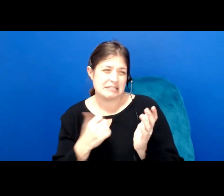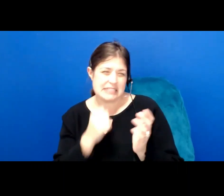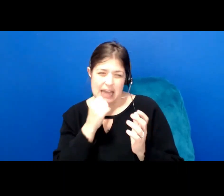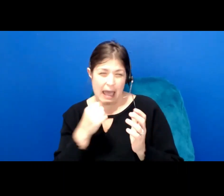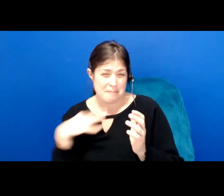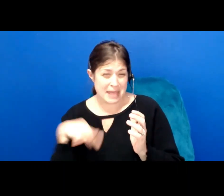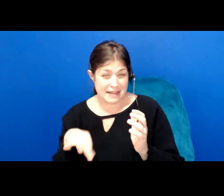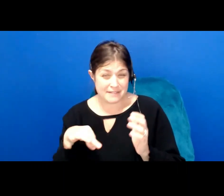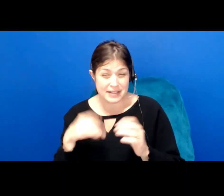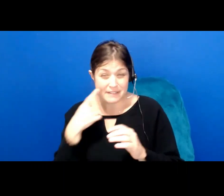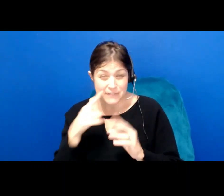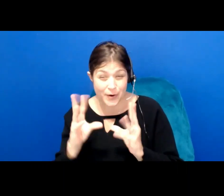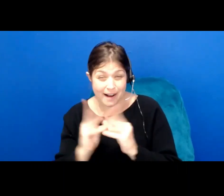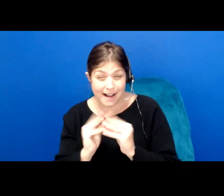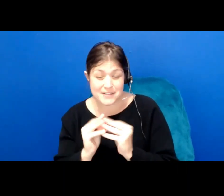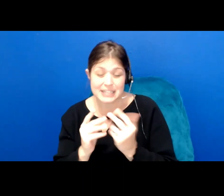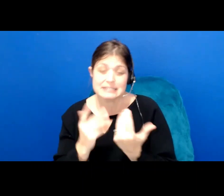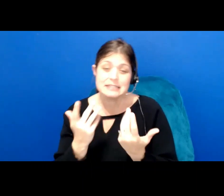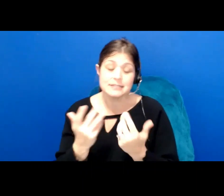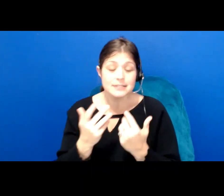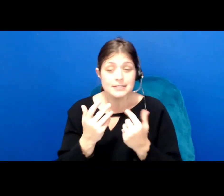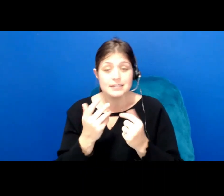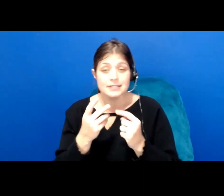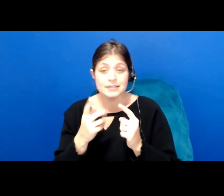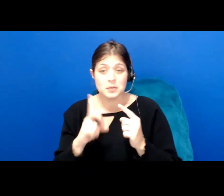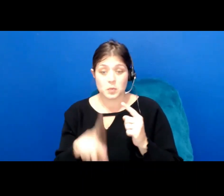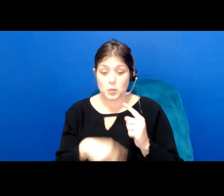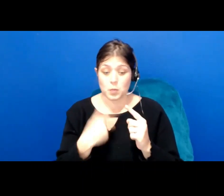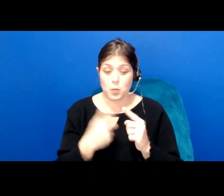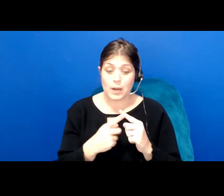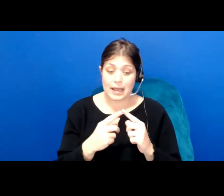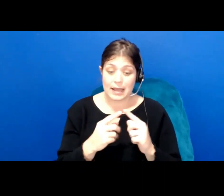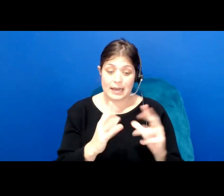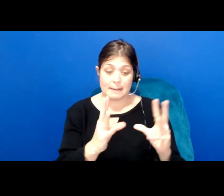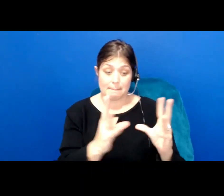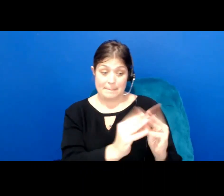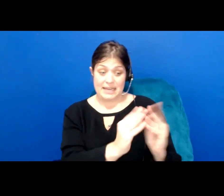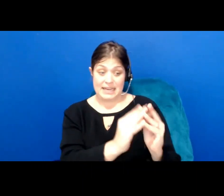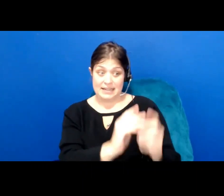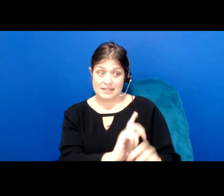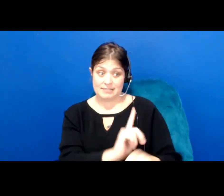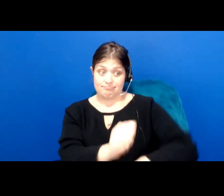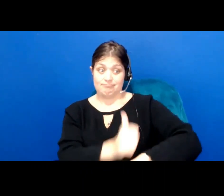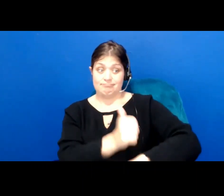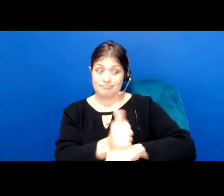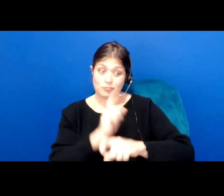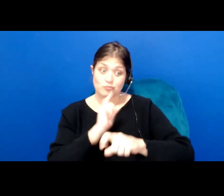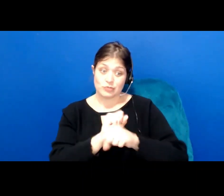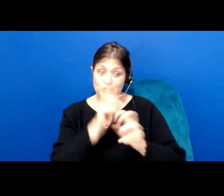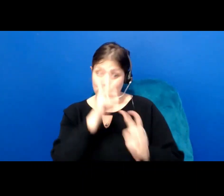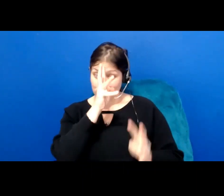meetings were created in the prior century,